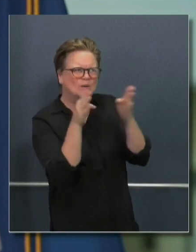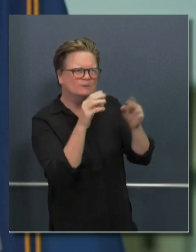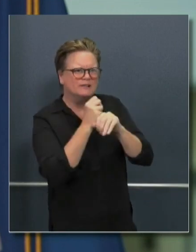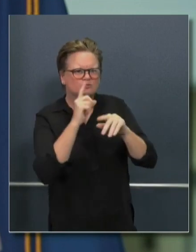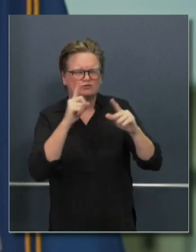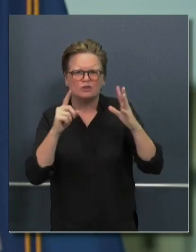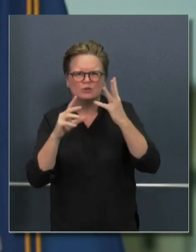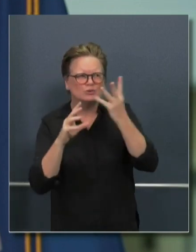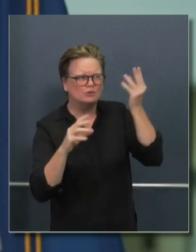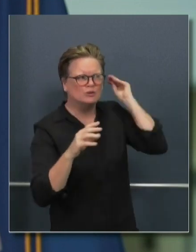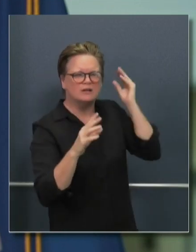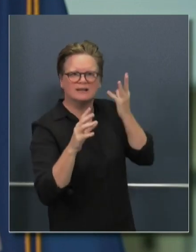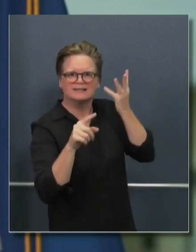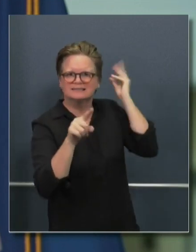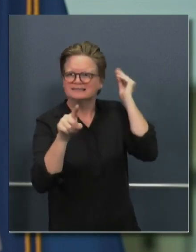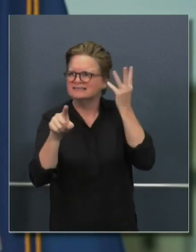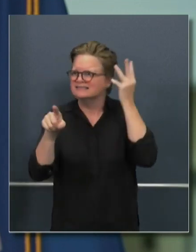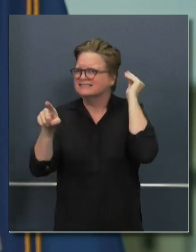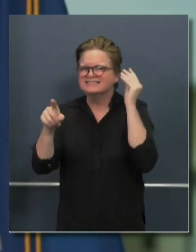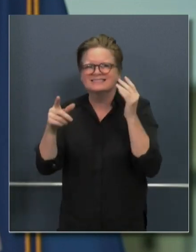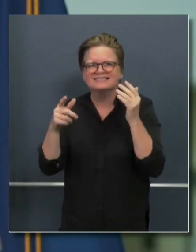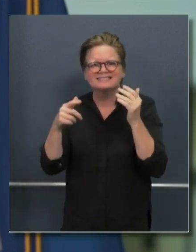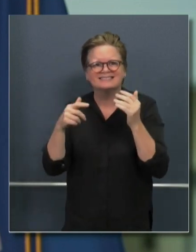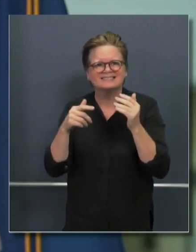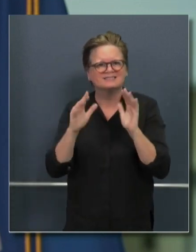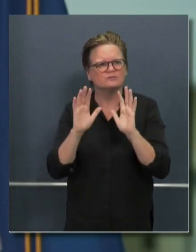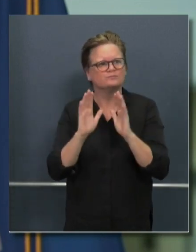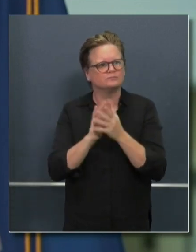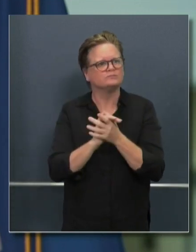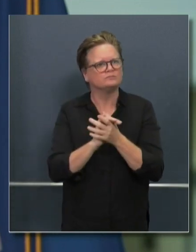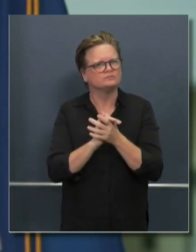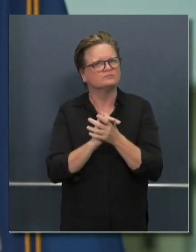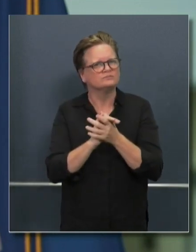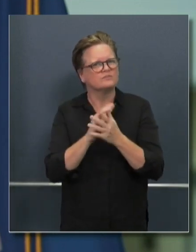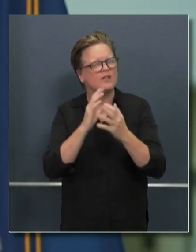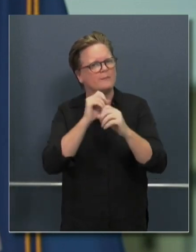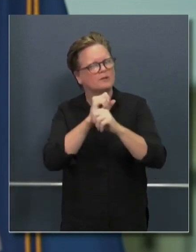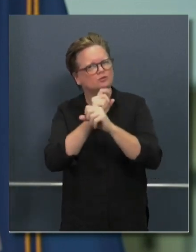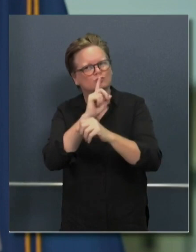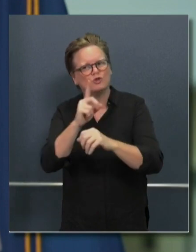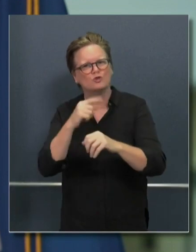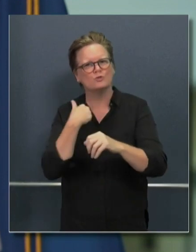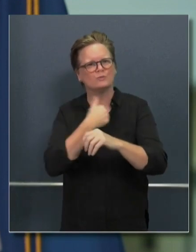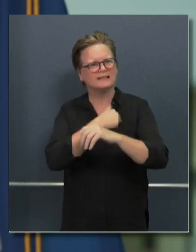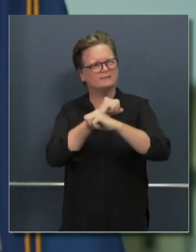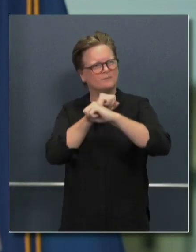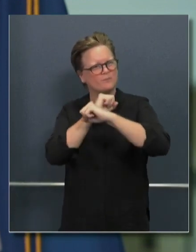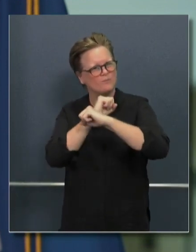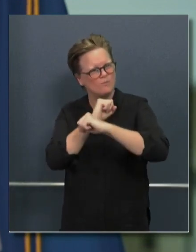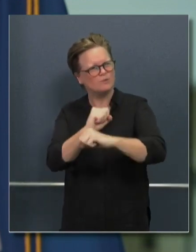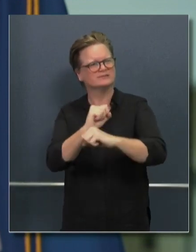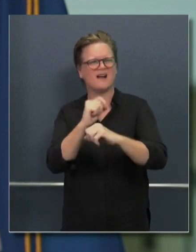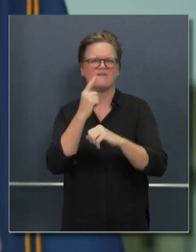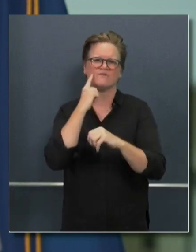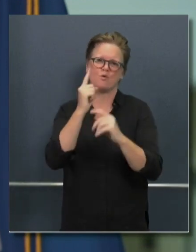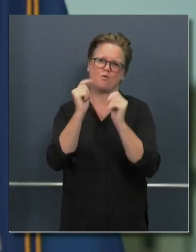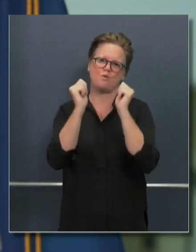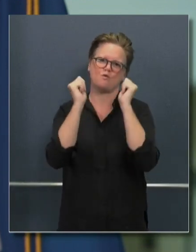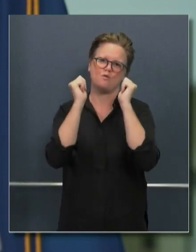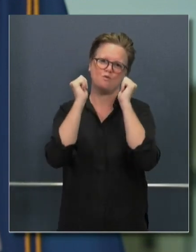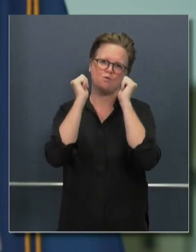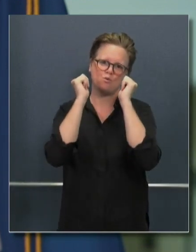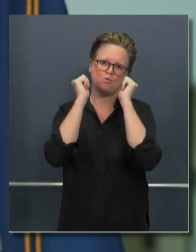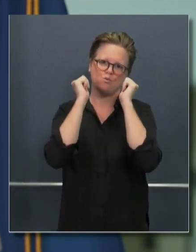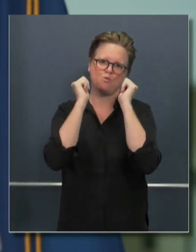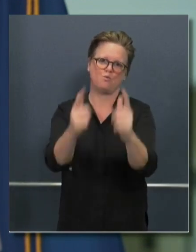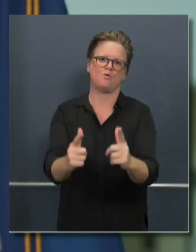fate, and our family safety and security. And so that's what I wanted to share with you today. I want to